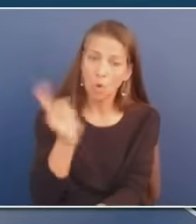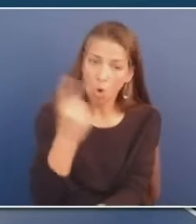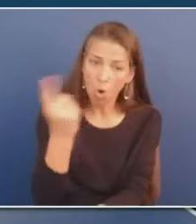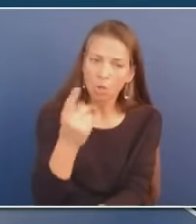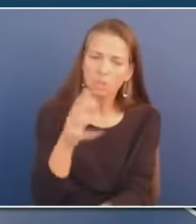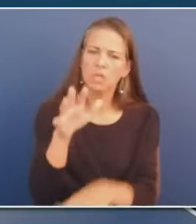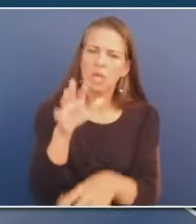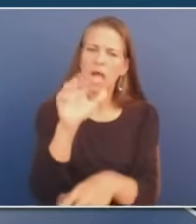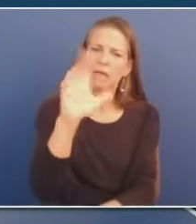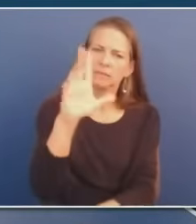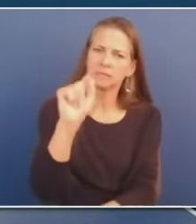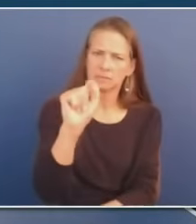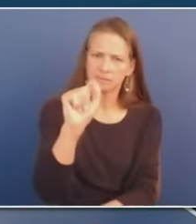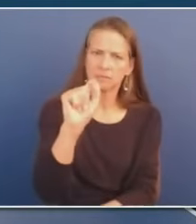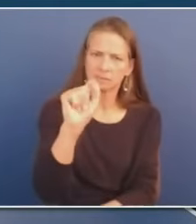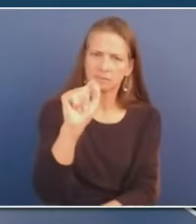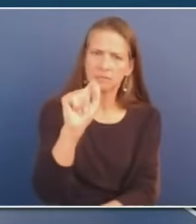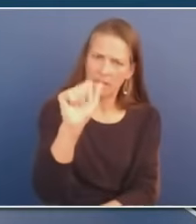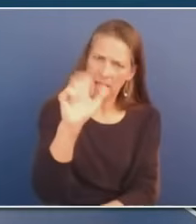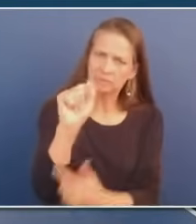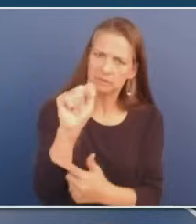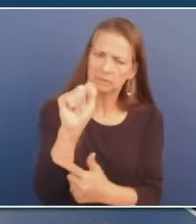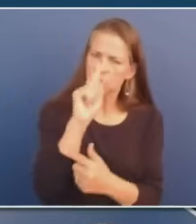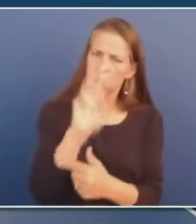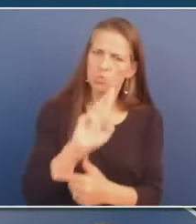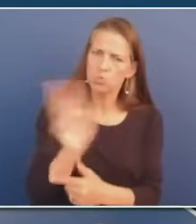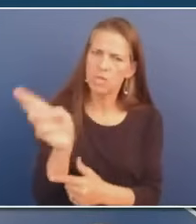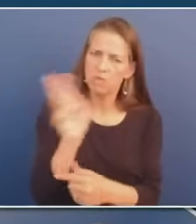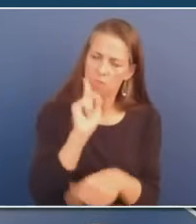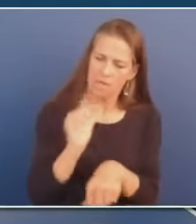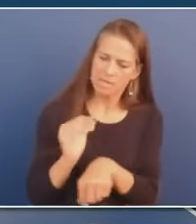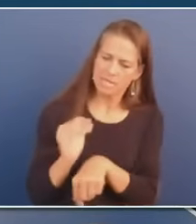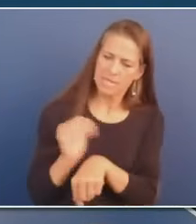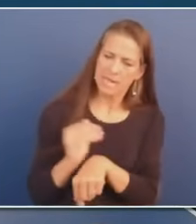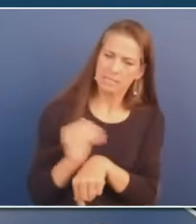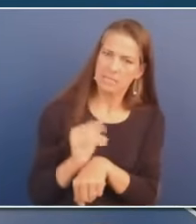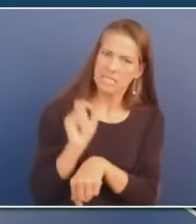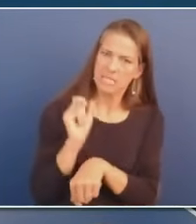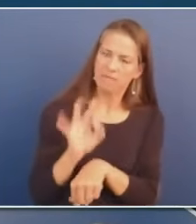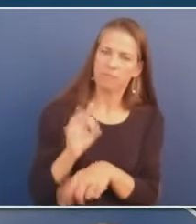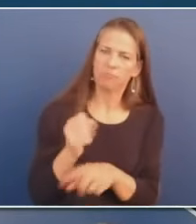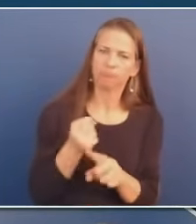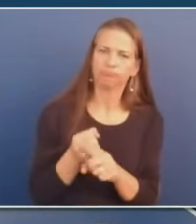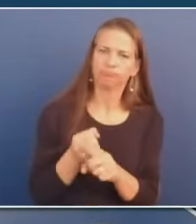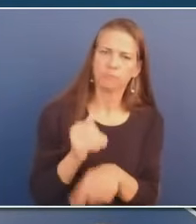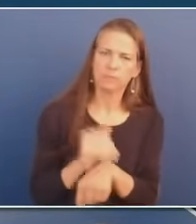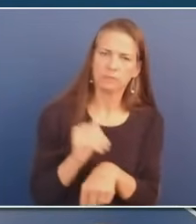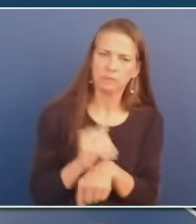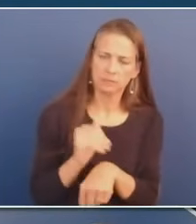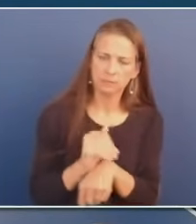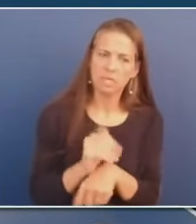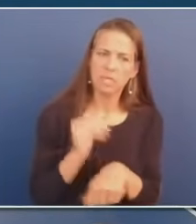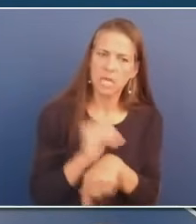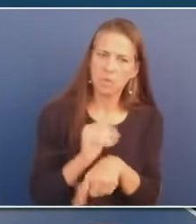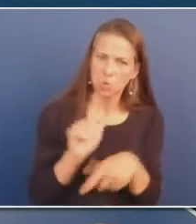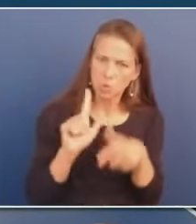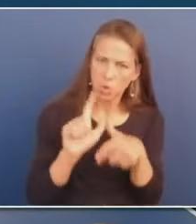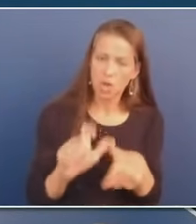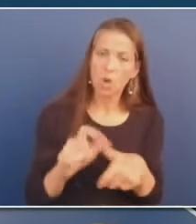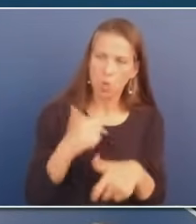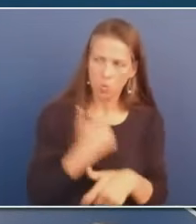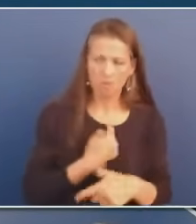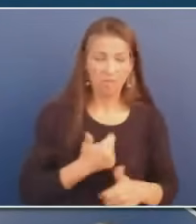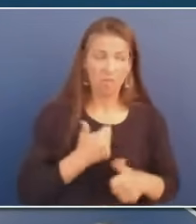and to be specifically ready for nighttime severe weather, including nighttime tornadoes. We've lived through this. We